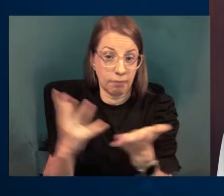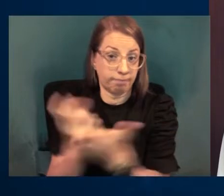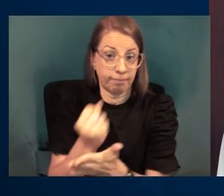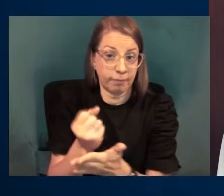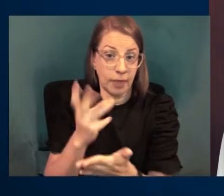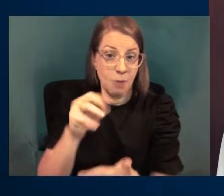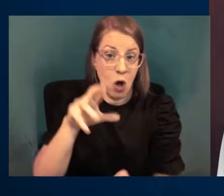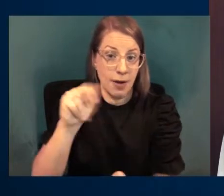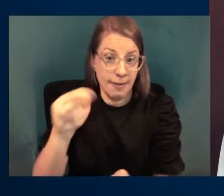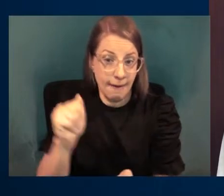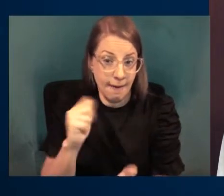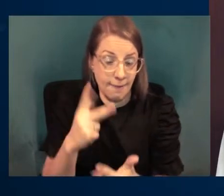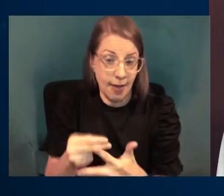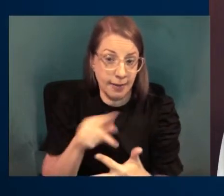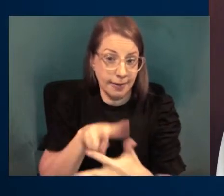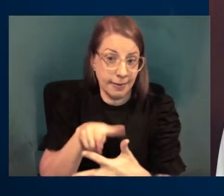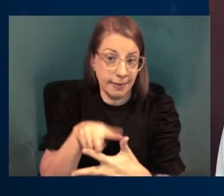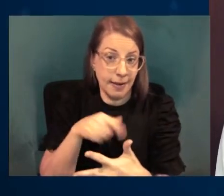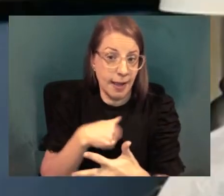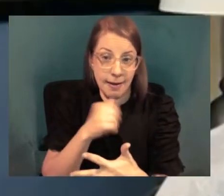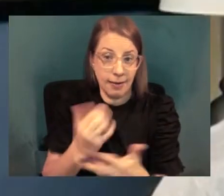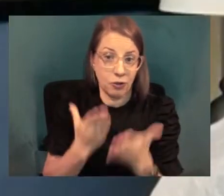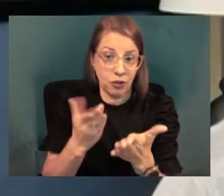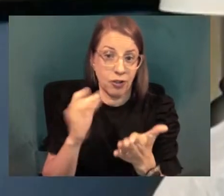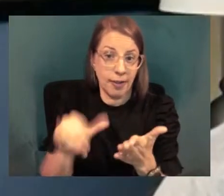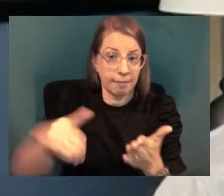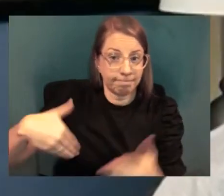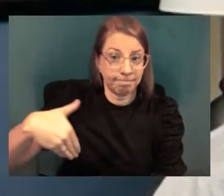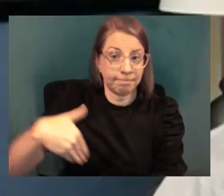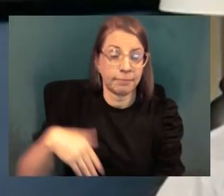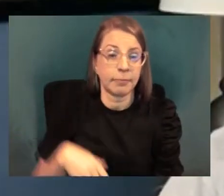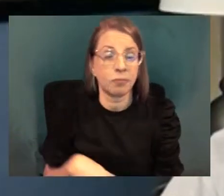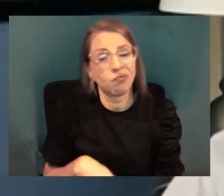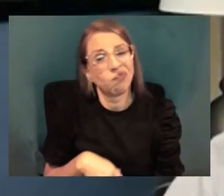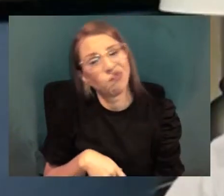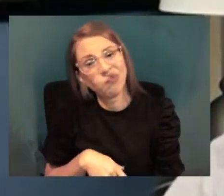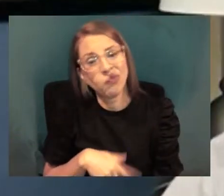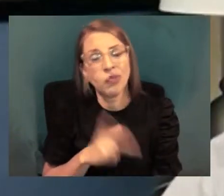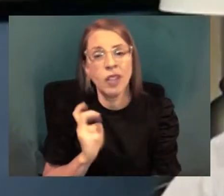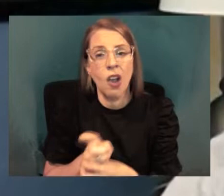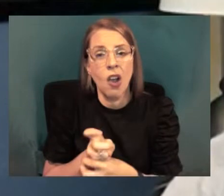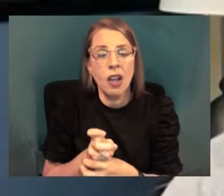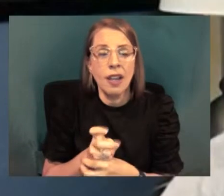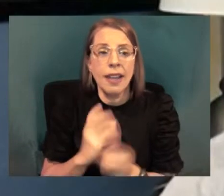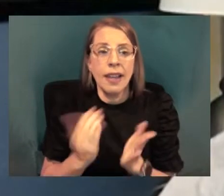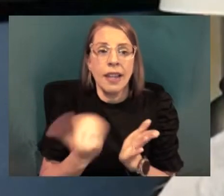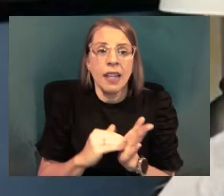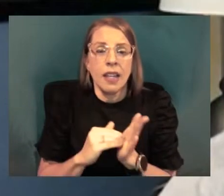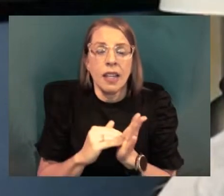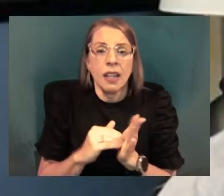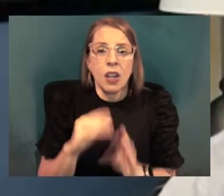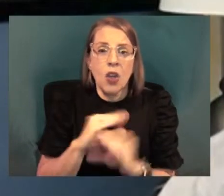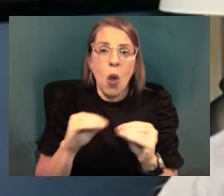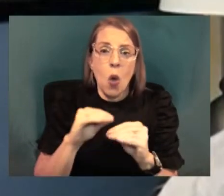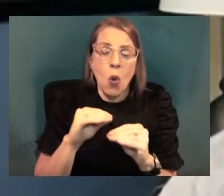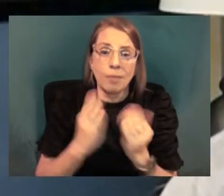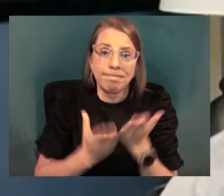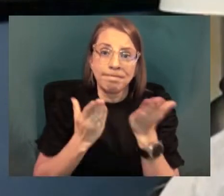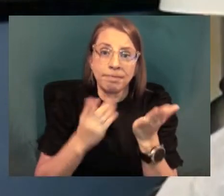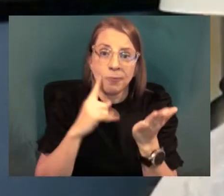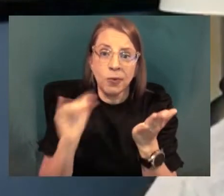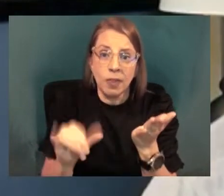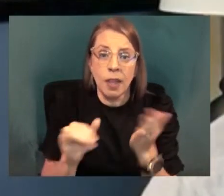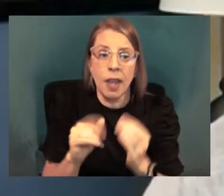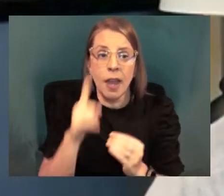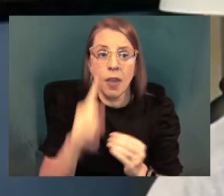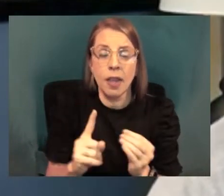I've not done that yet. Yeah. That's hard. Again, no guidance to do that. I think there is more